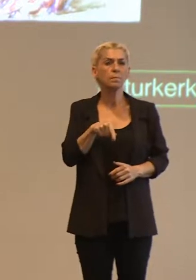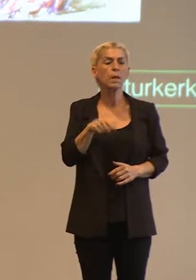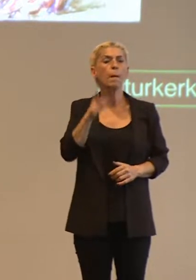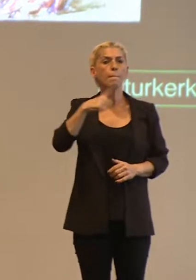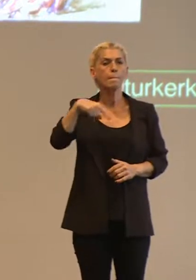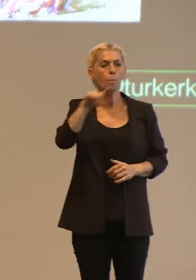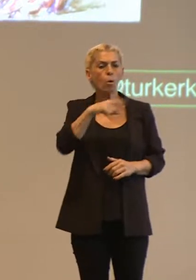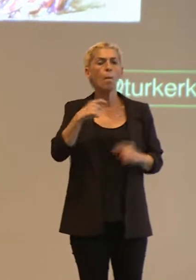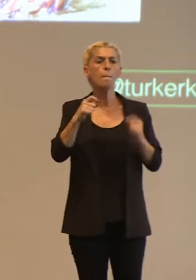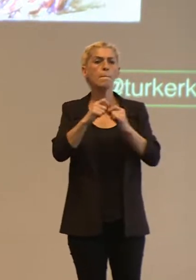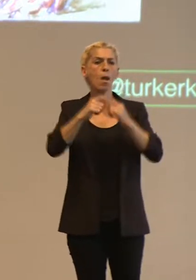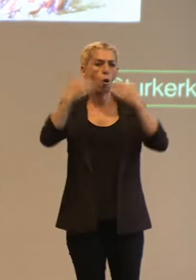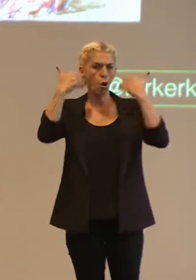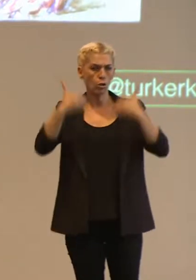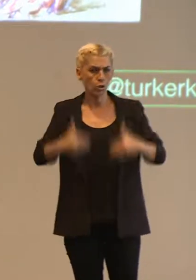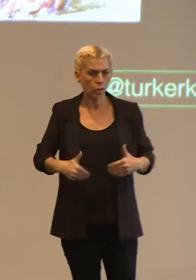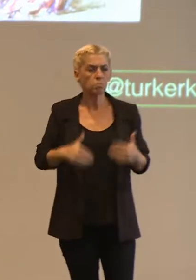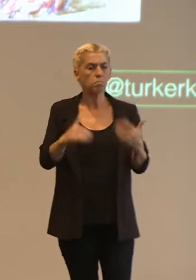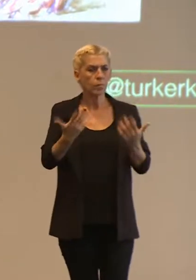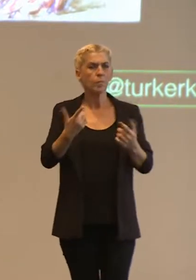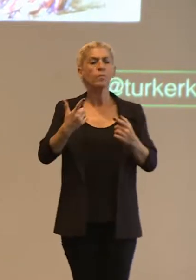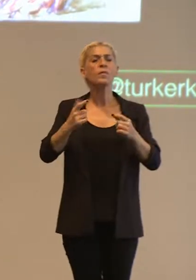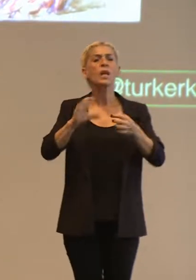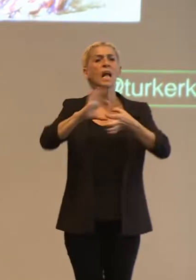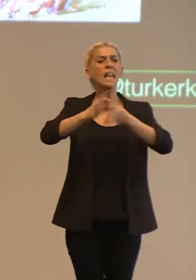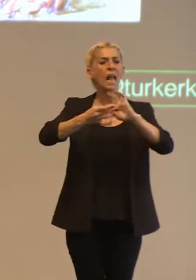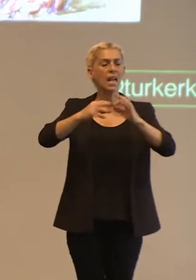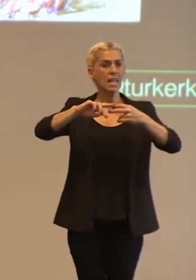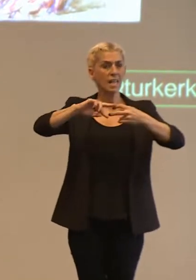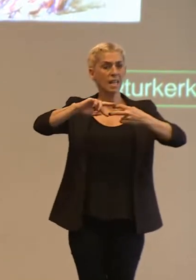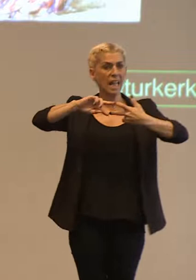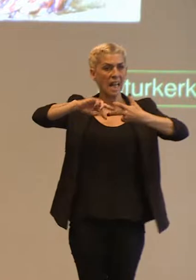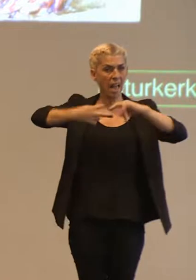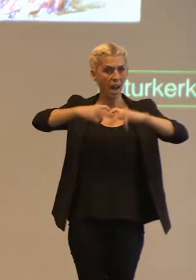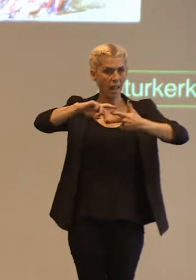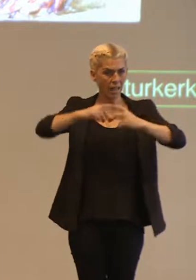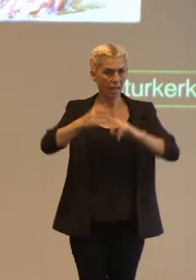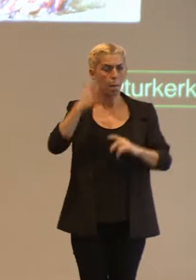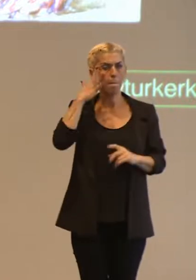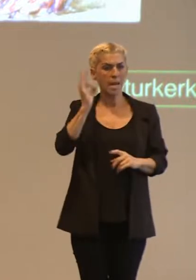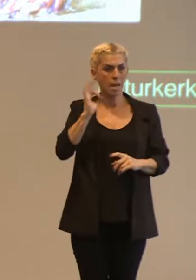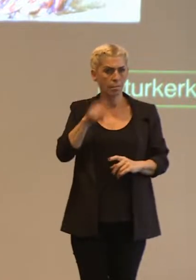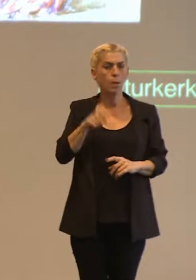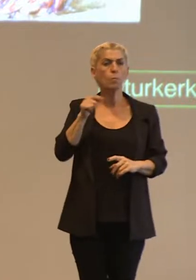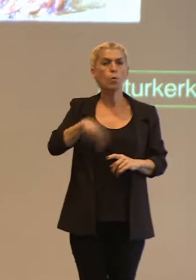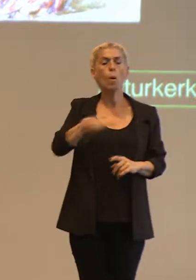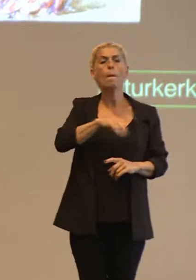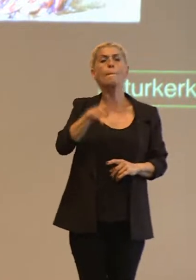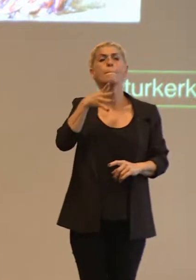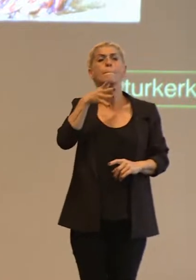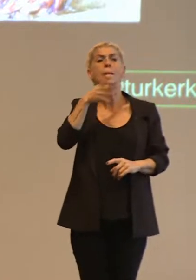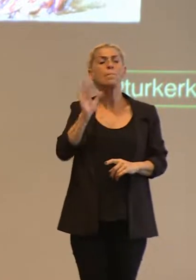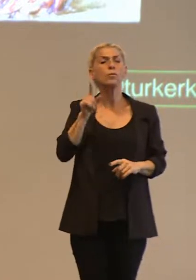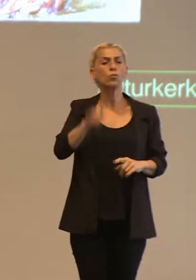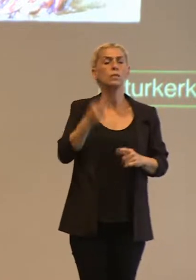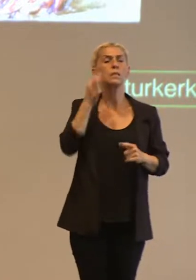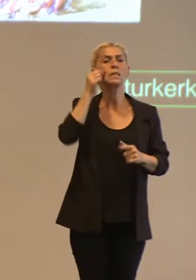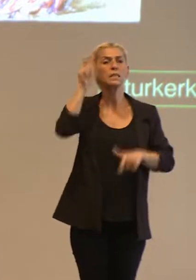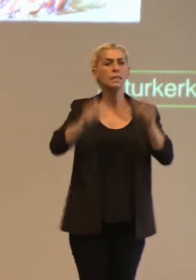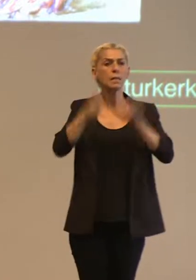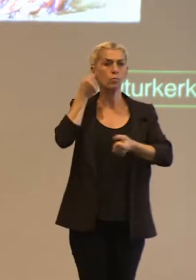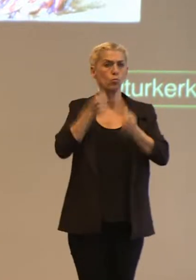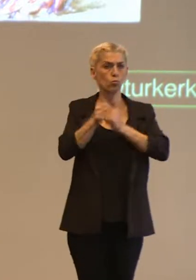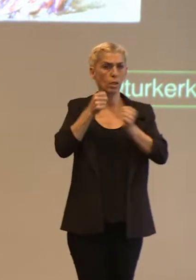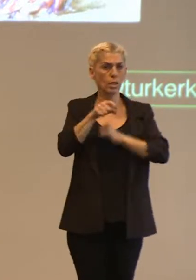chemistry in the 18th century in the 19th century perhaps it was the genetics and in 21st